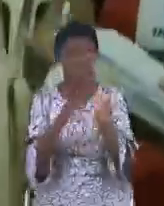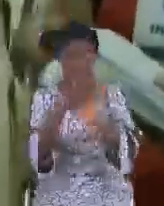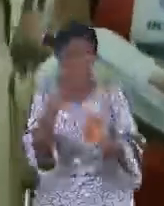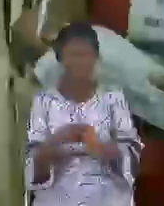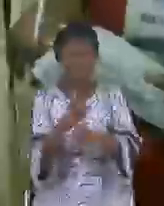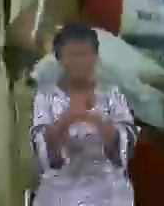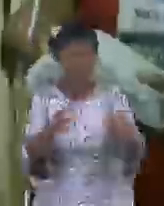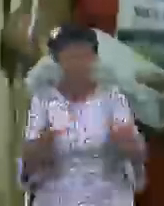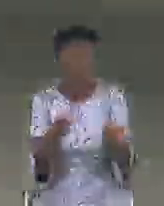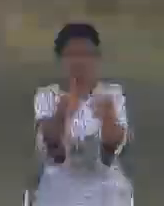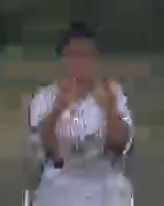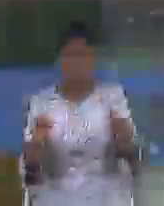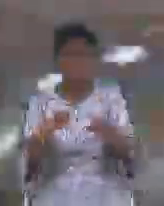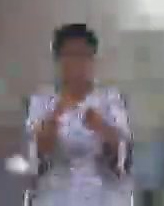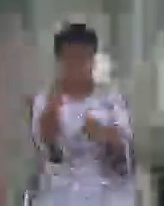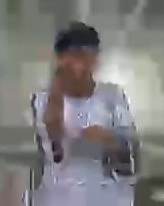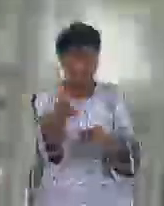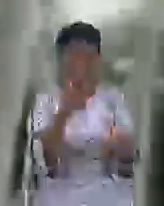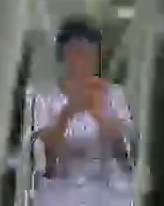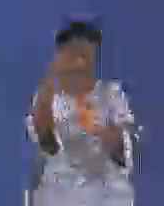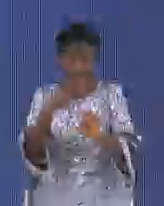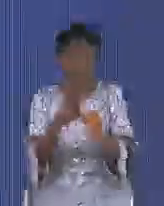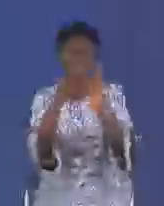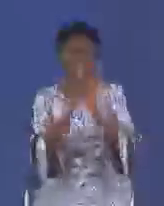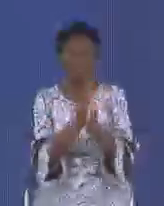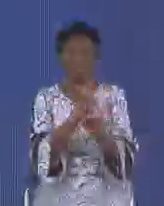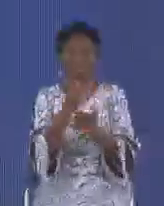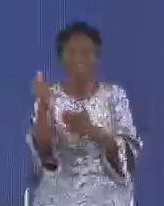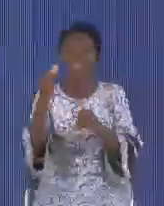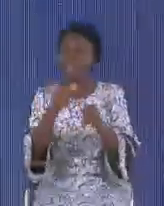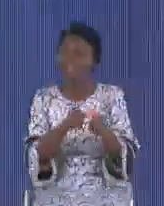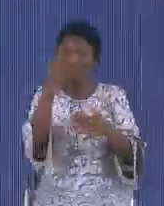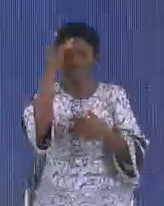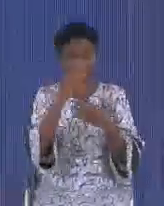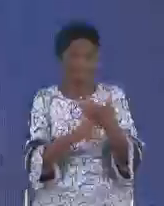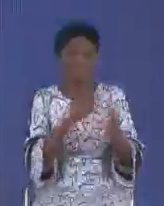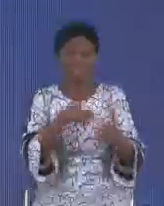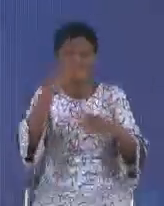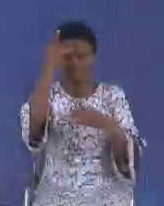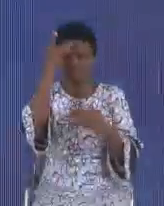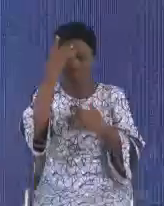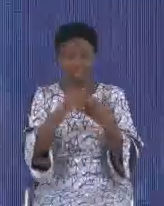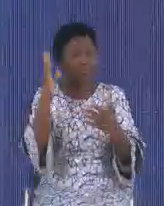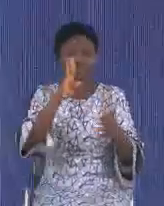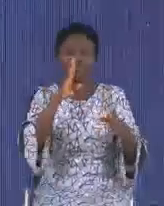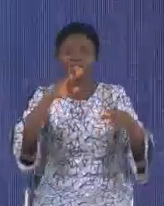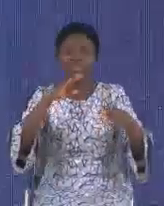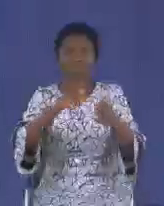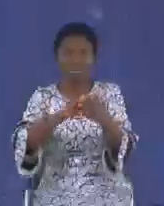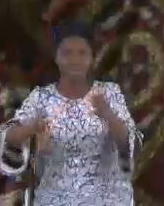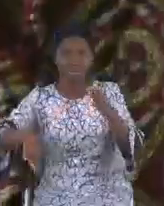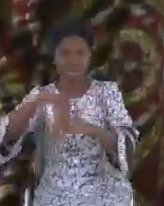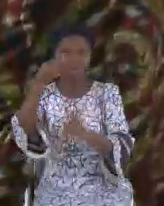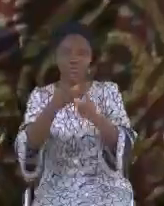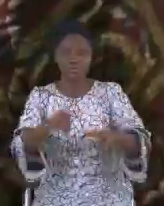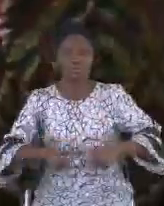Liberation coming to you there. Amen. Every sickness and disease will be rolled away from your life tonight.